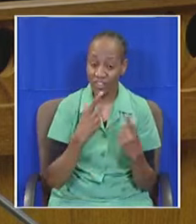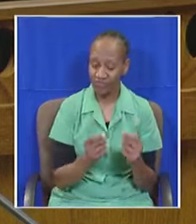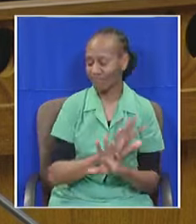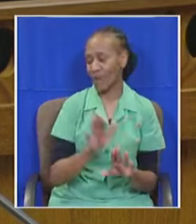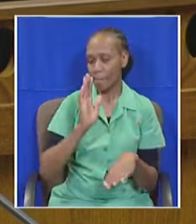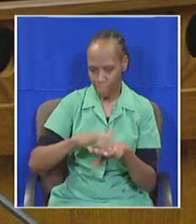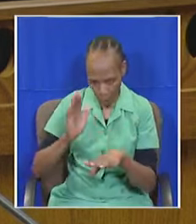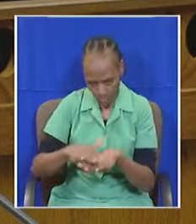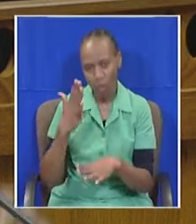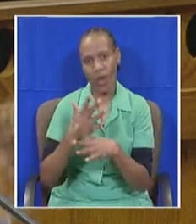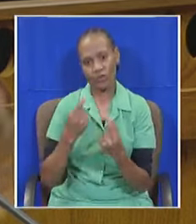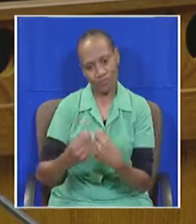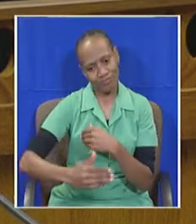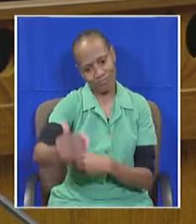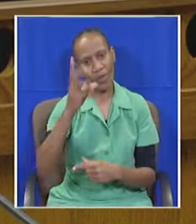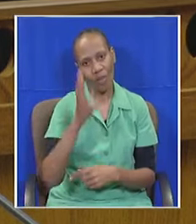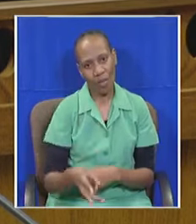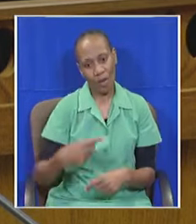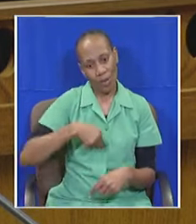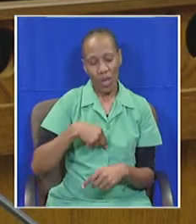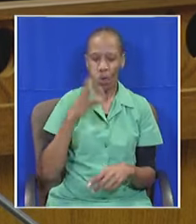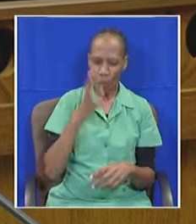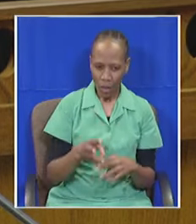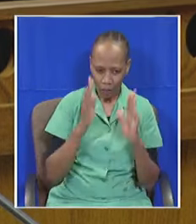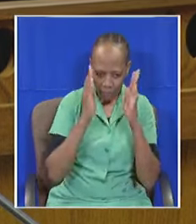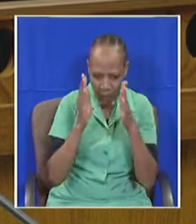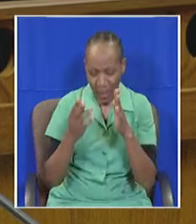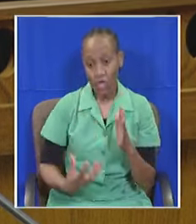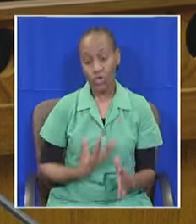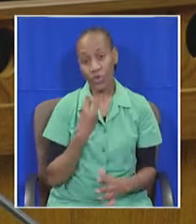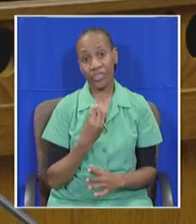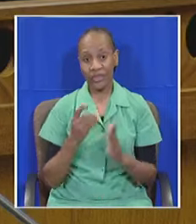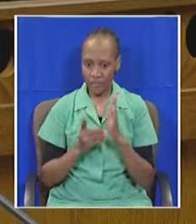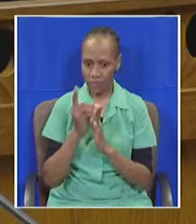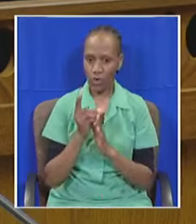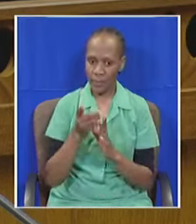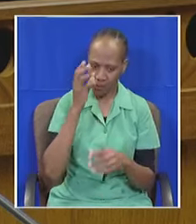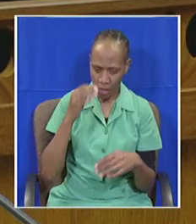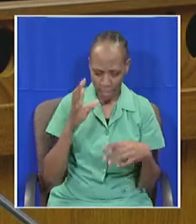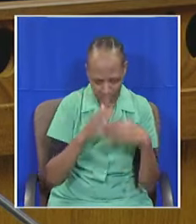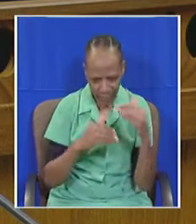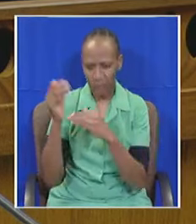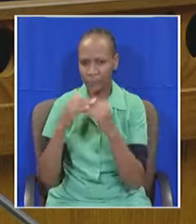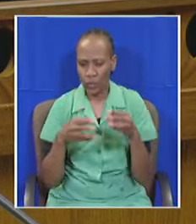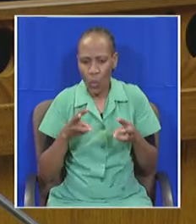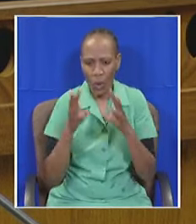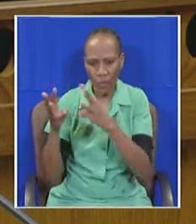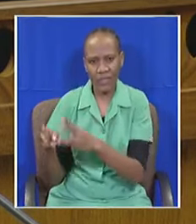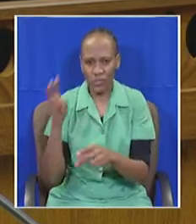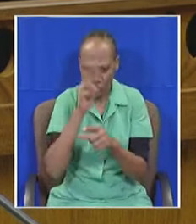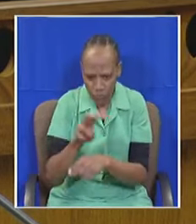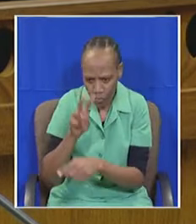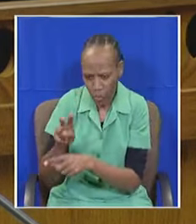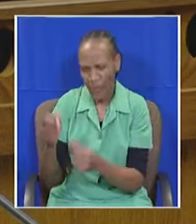more needs to be done, and that we must institutionalize youth development. We must build apparatuses for oversight